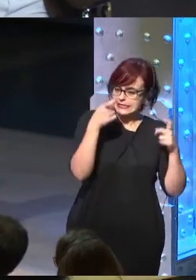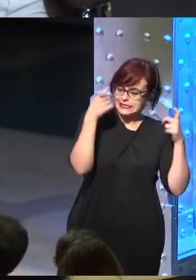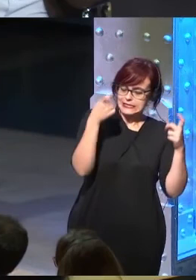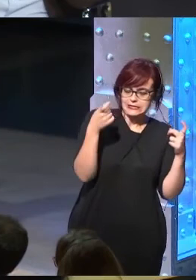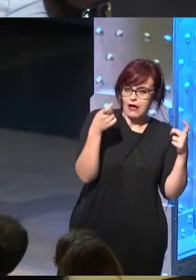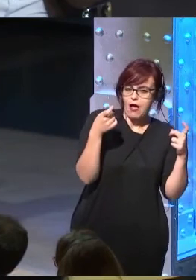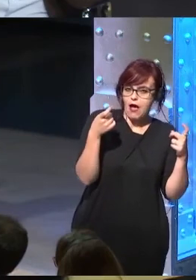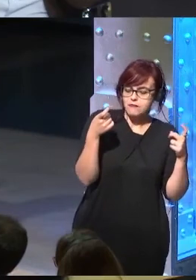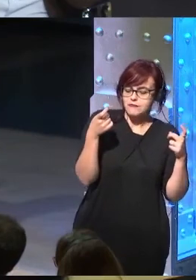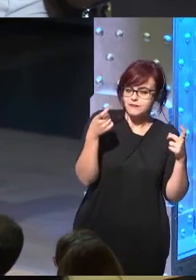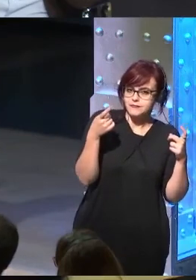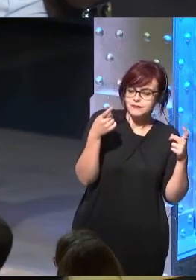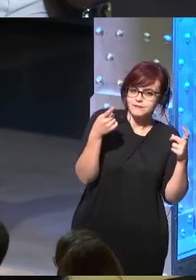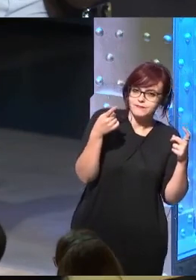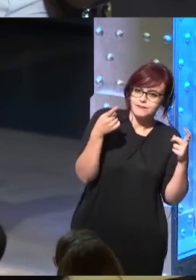configure